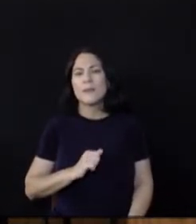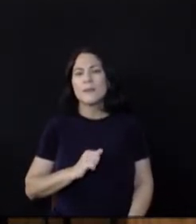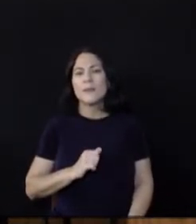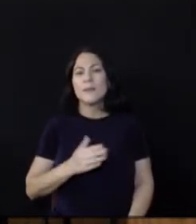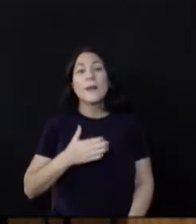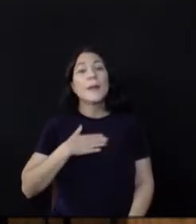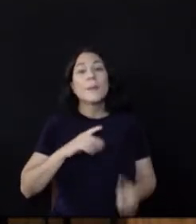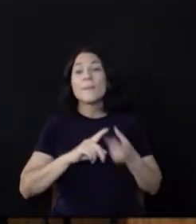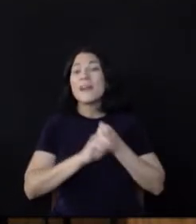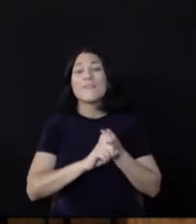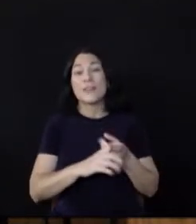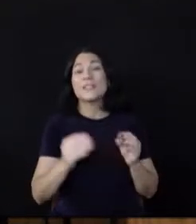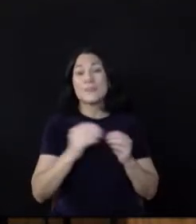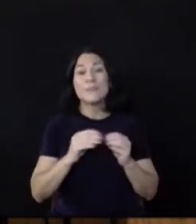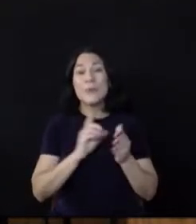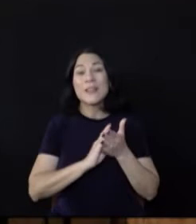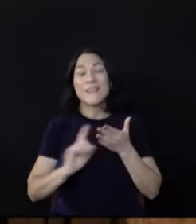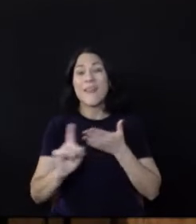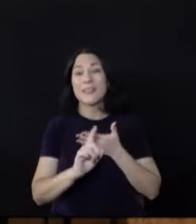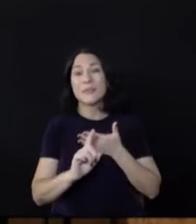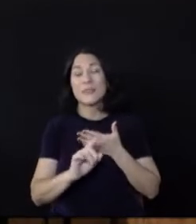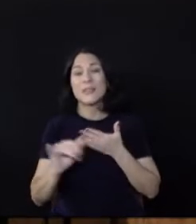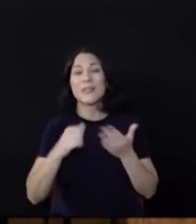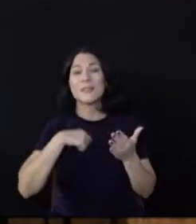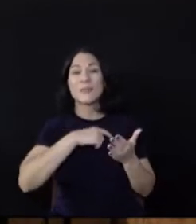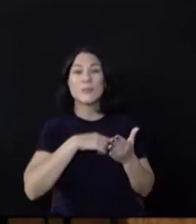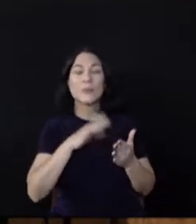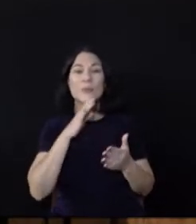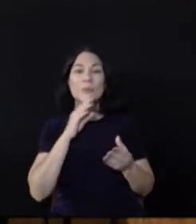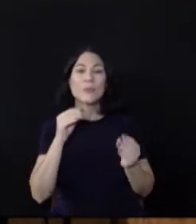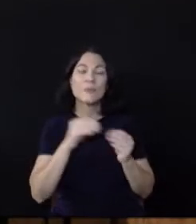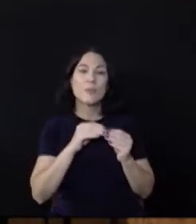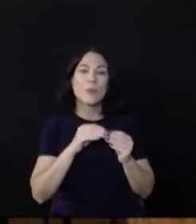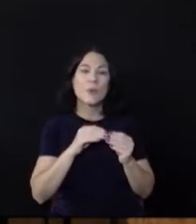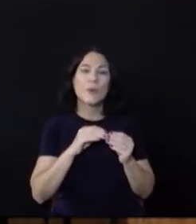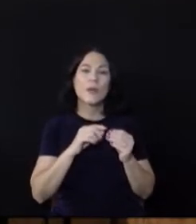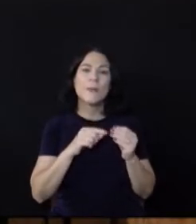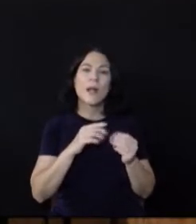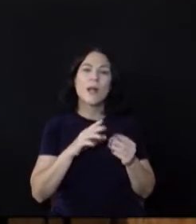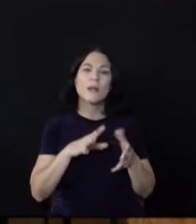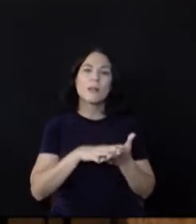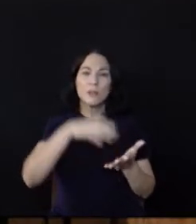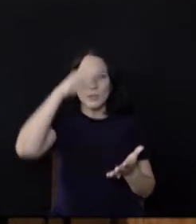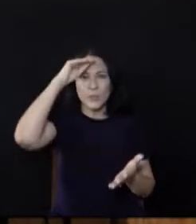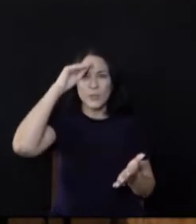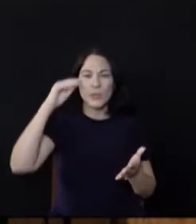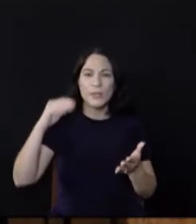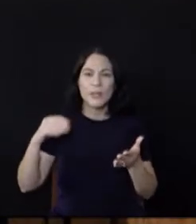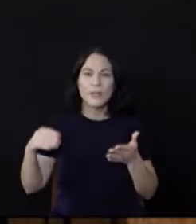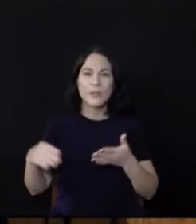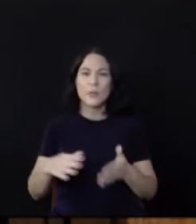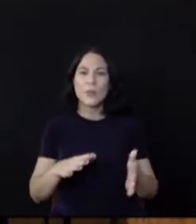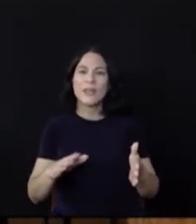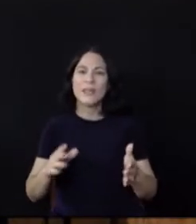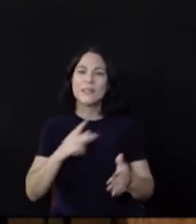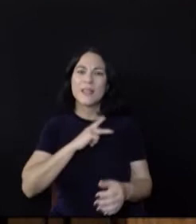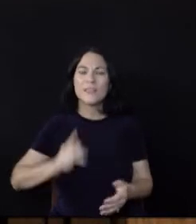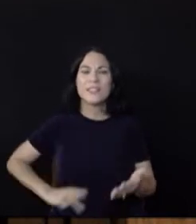Well, my friends, there's more about that next week as we'll talk more about learning the ways of the kingdom, the second